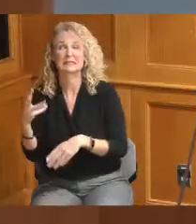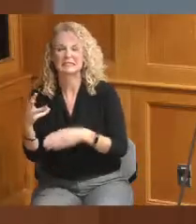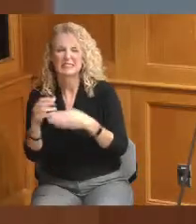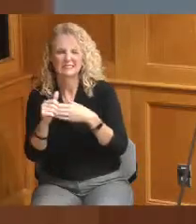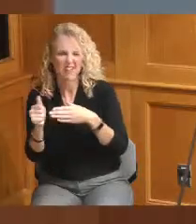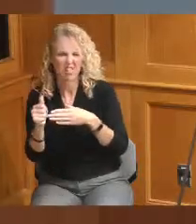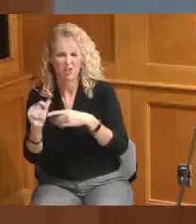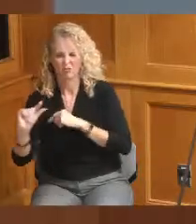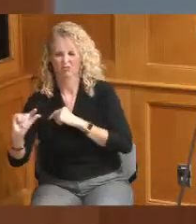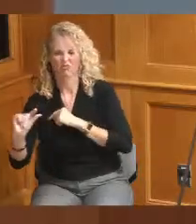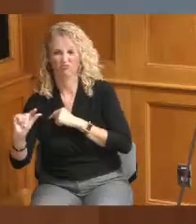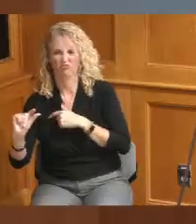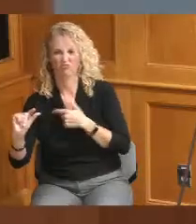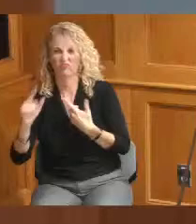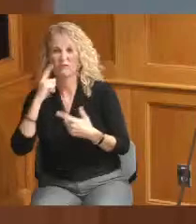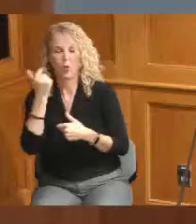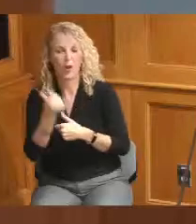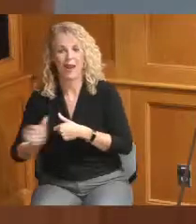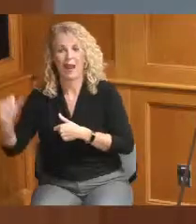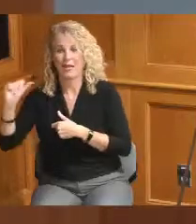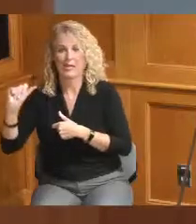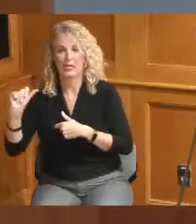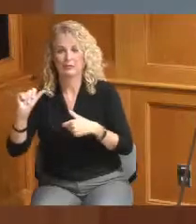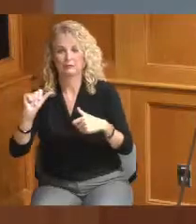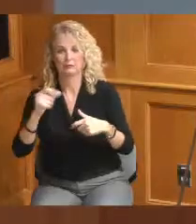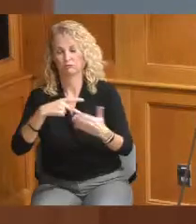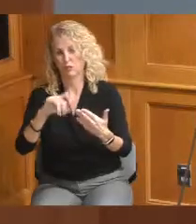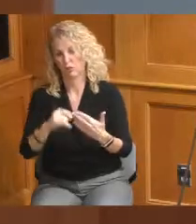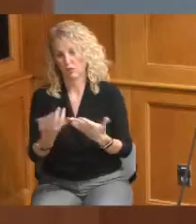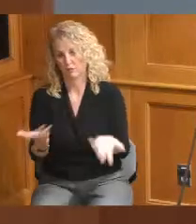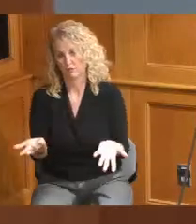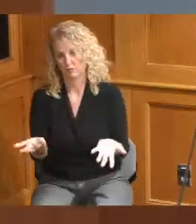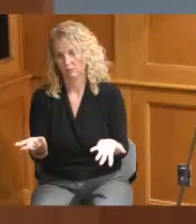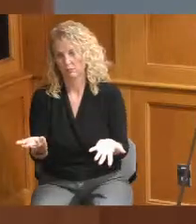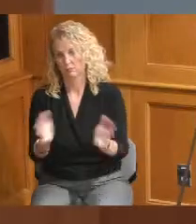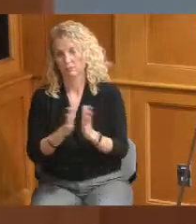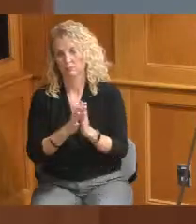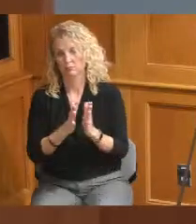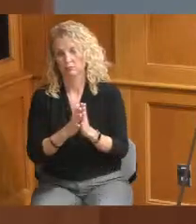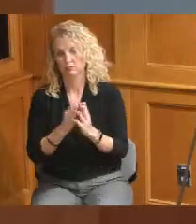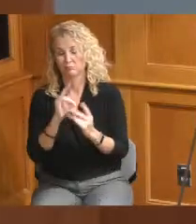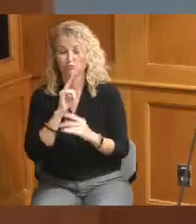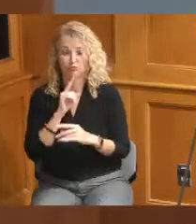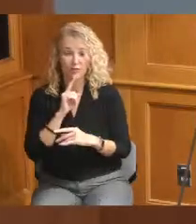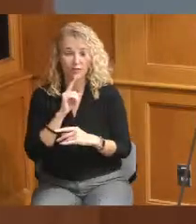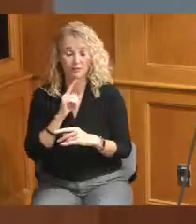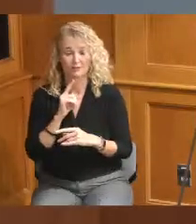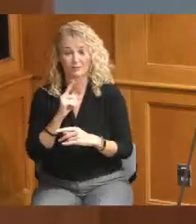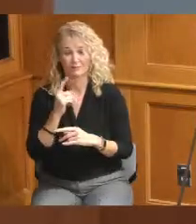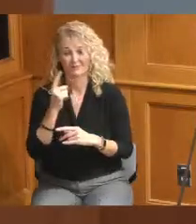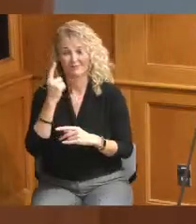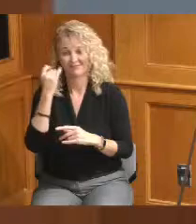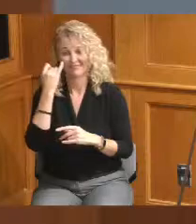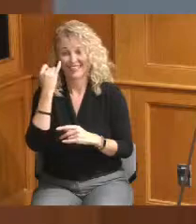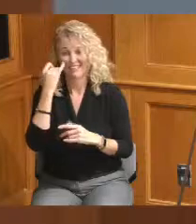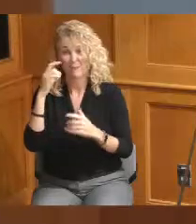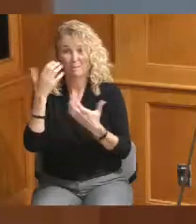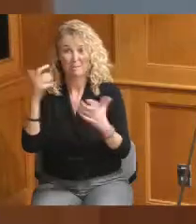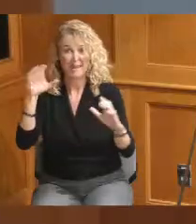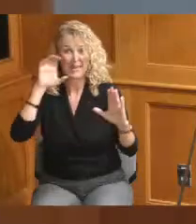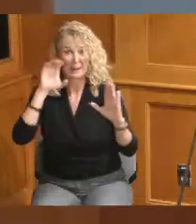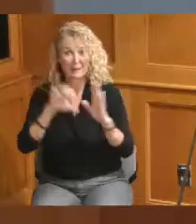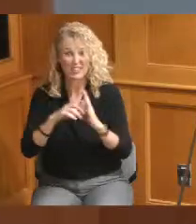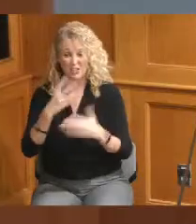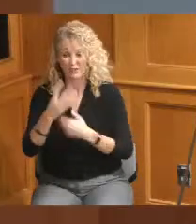over $16 to any construction remodeling project, which when you think about the grand scheme of things over a